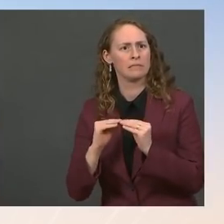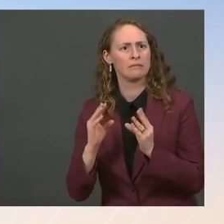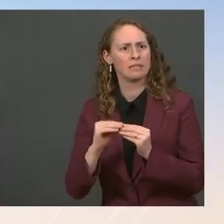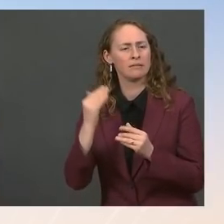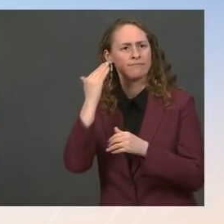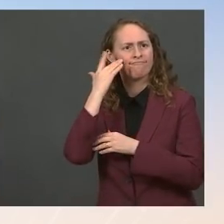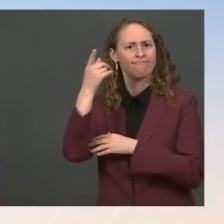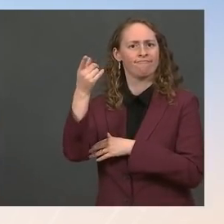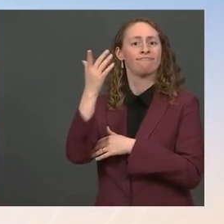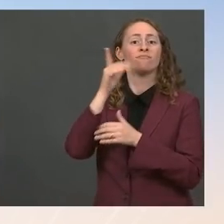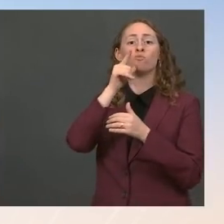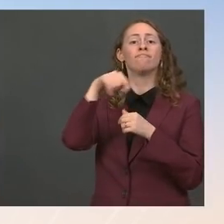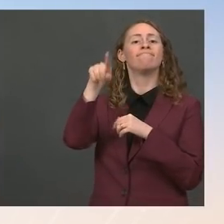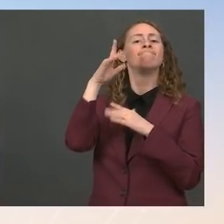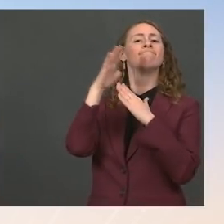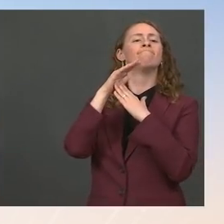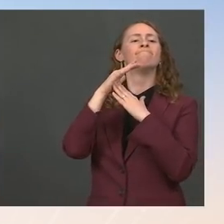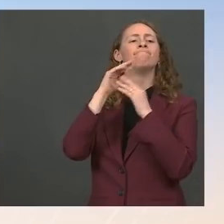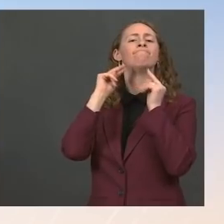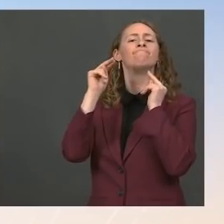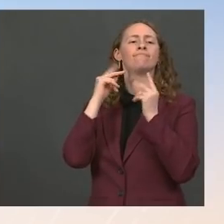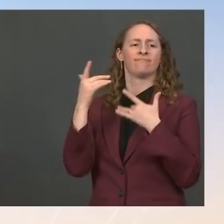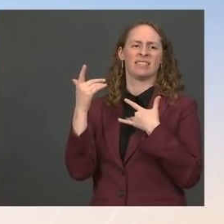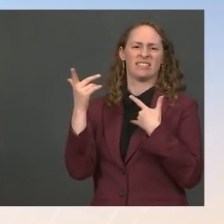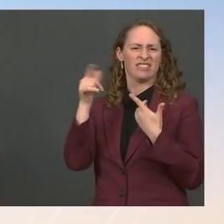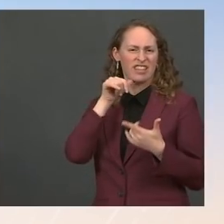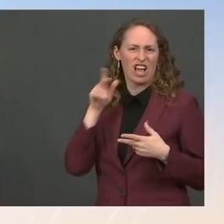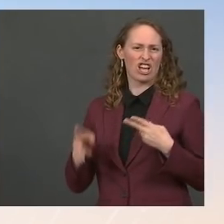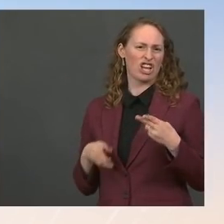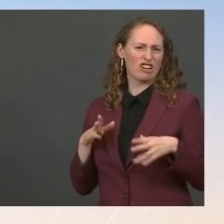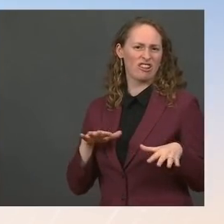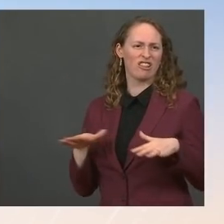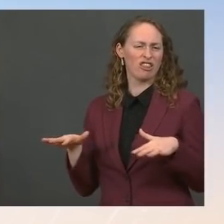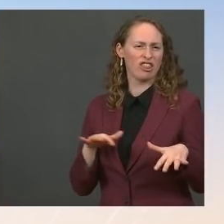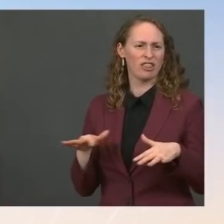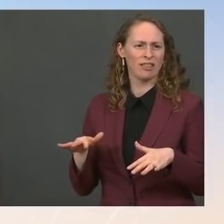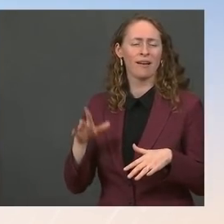that this is imminent, a deal? I think the president's view, which is shared by the